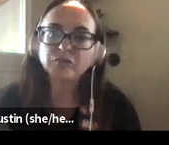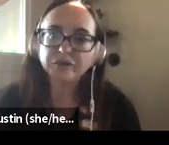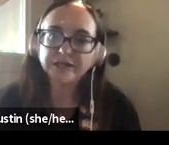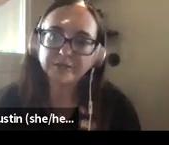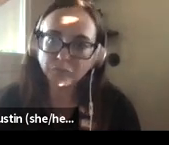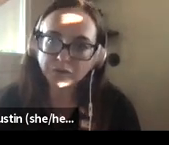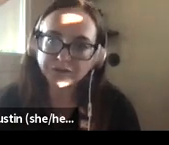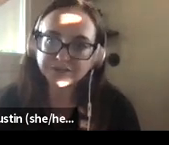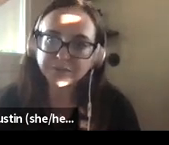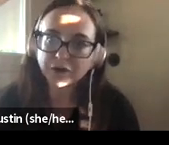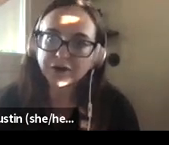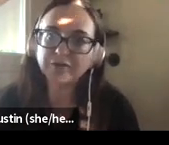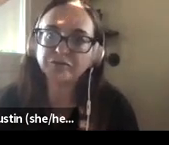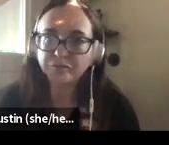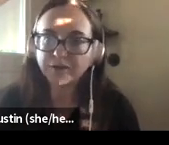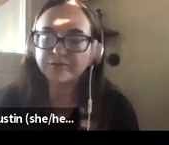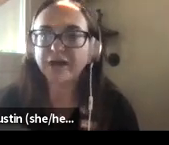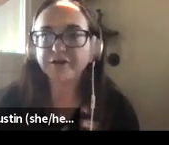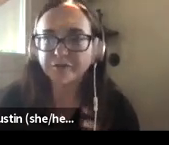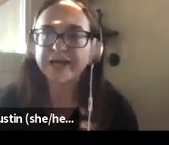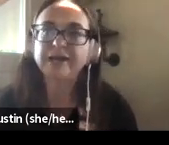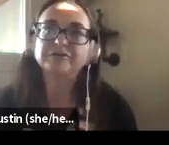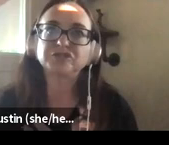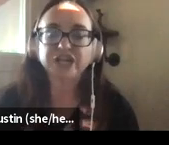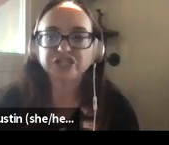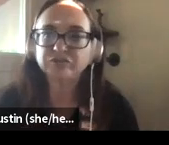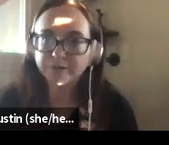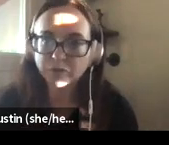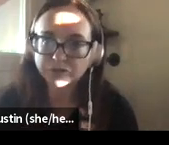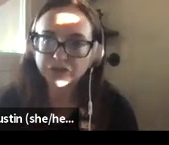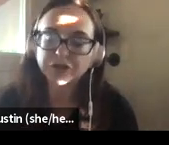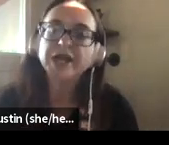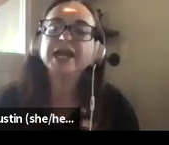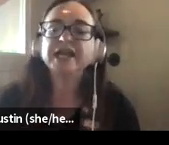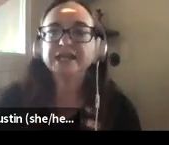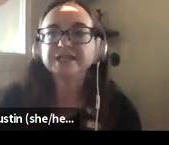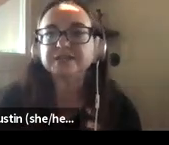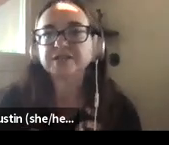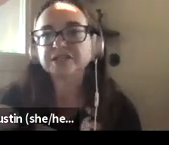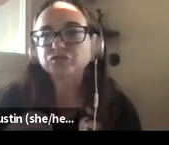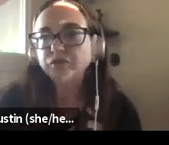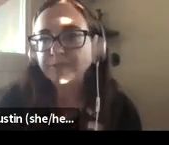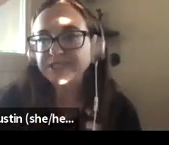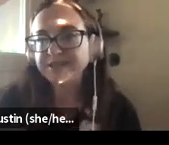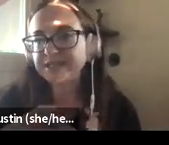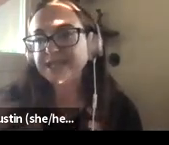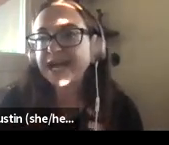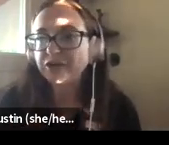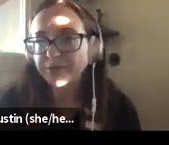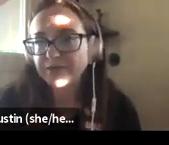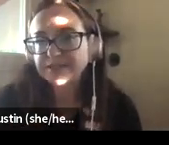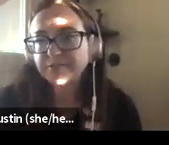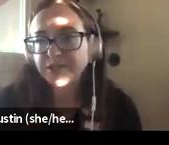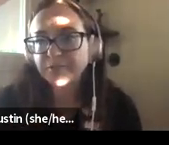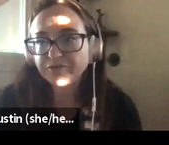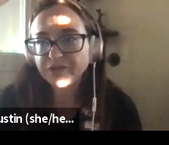Whereas a really important part of changing rape culture is disrupting the